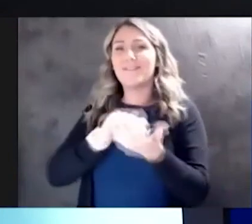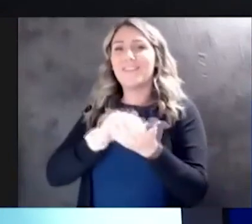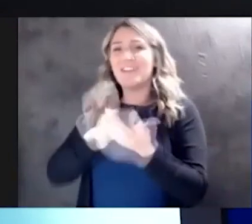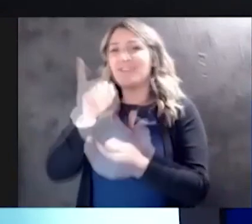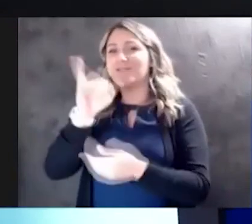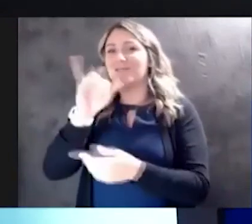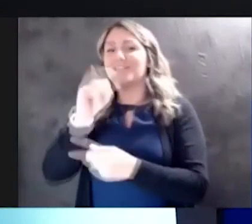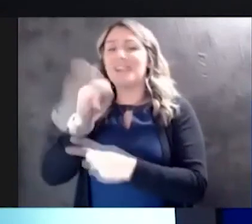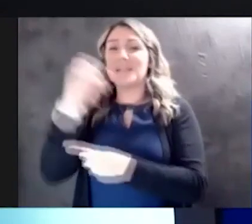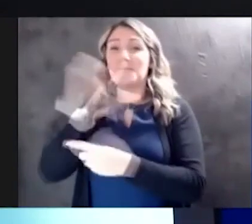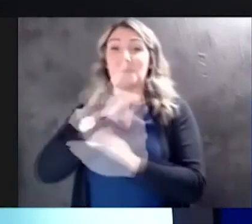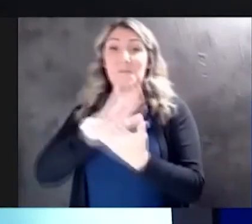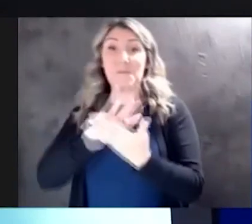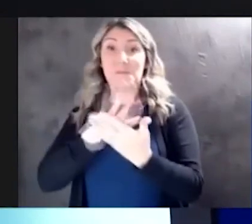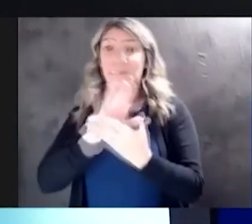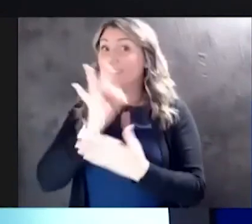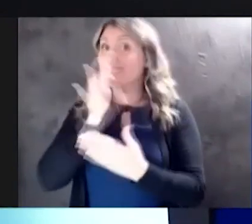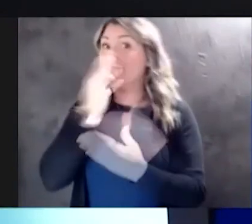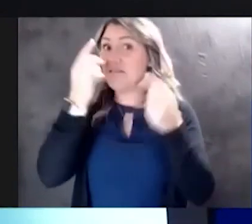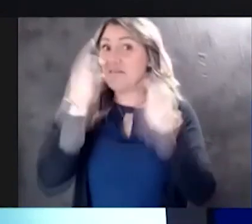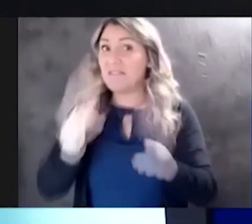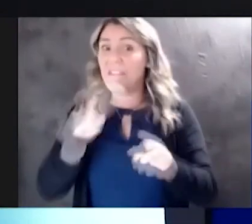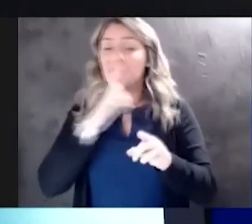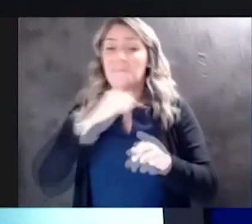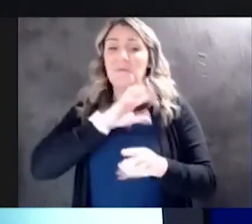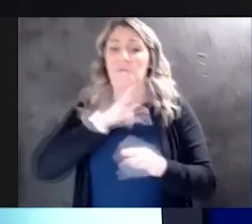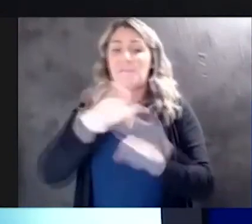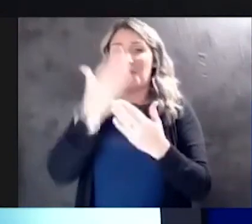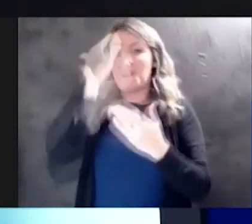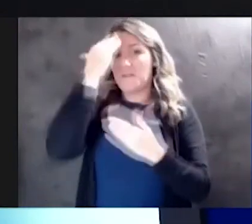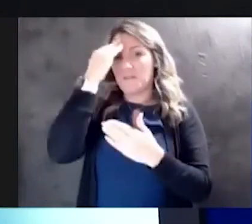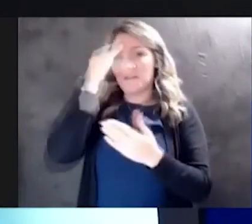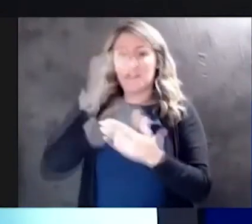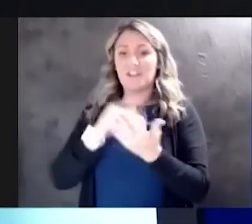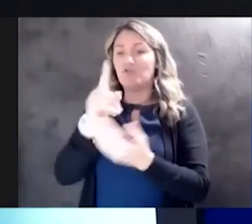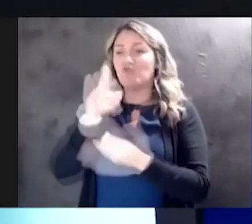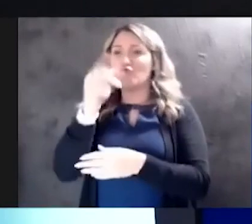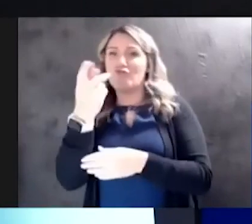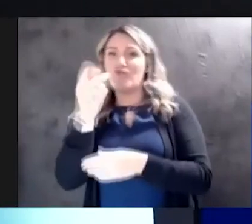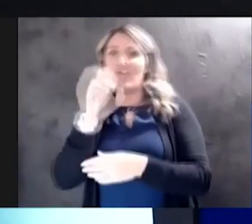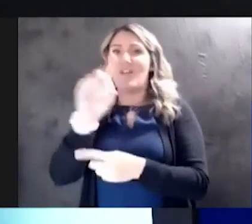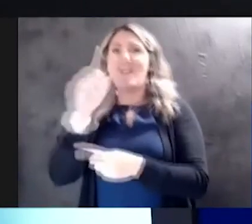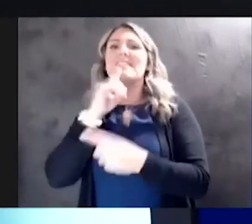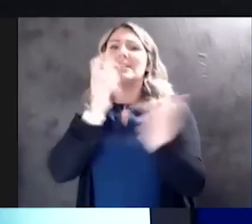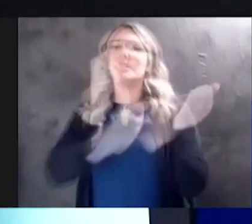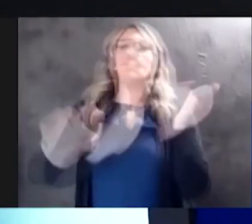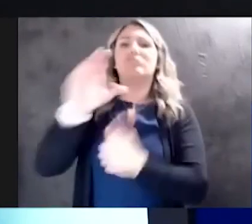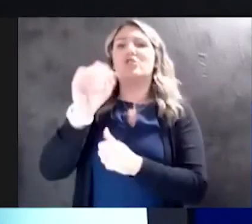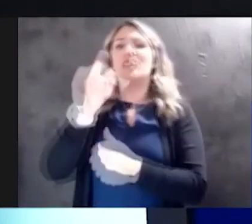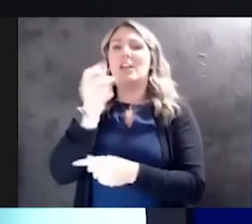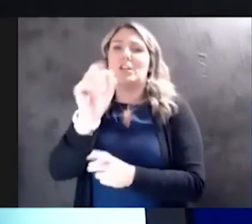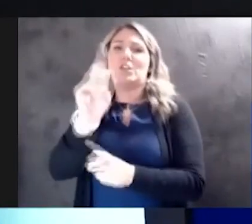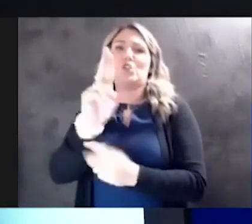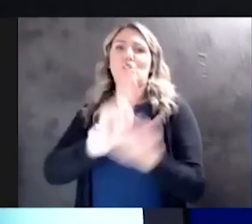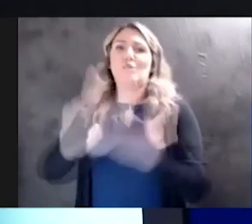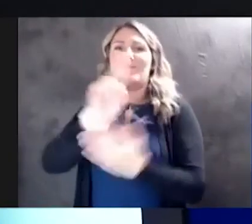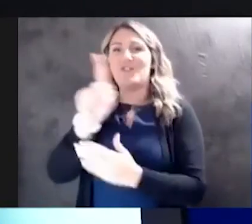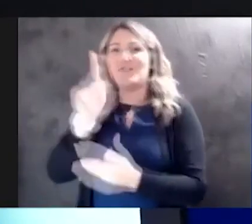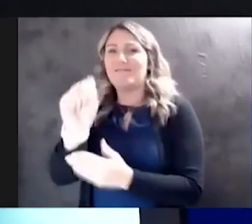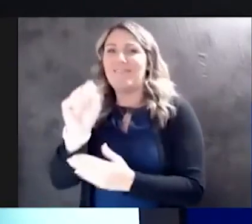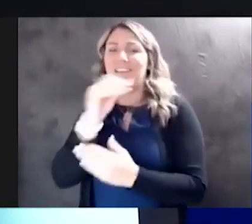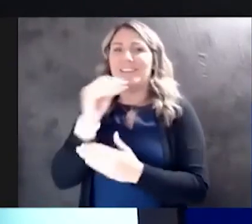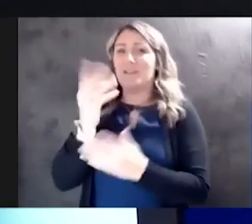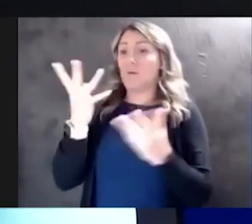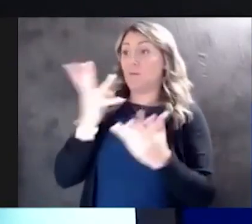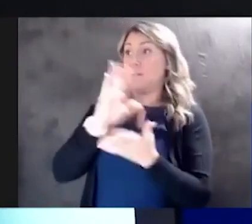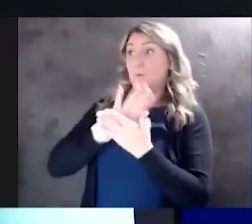corner, as we all know, and we're going to hear from Dr. Gerard, Chancellor of the University of Kansas, on what school could and will look like in the fall.